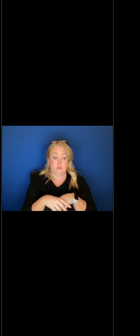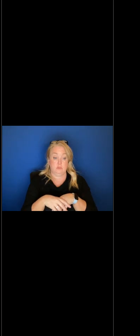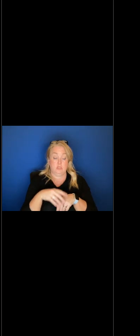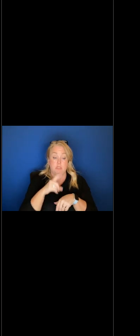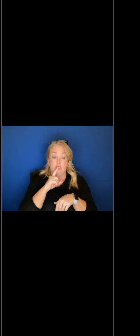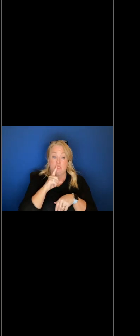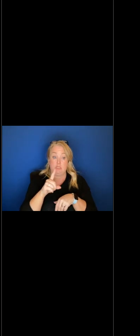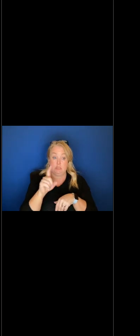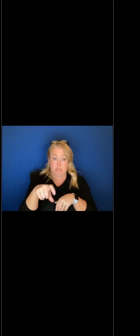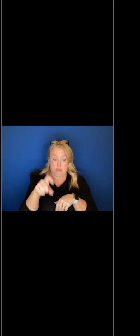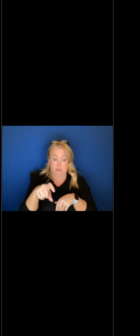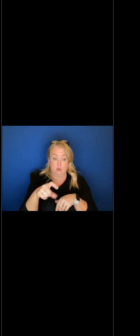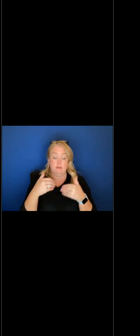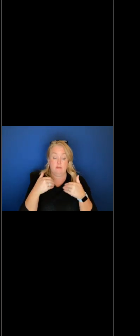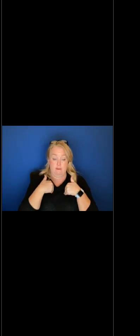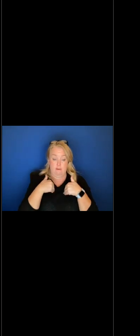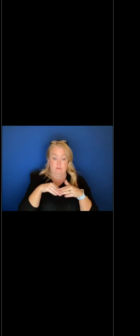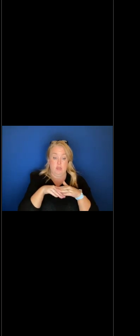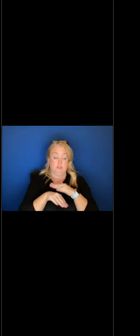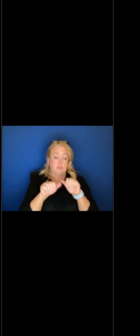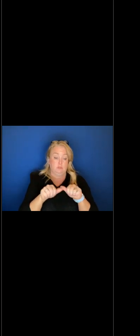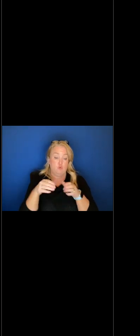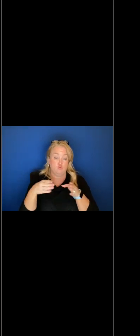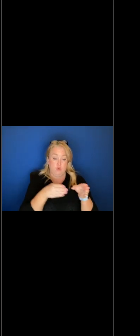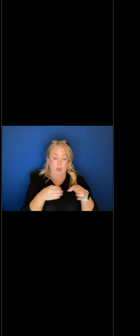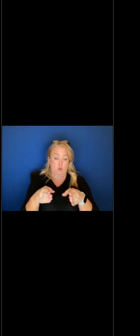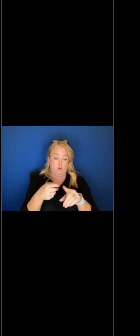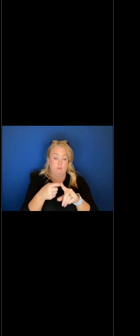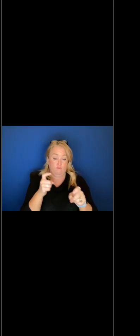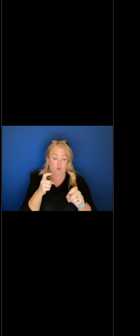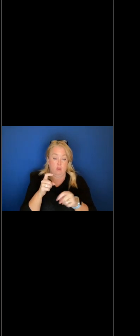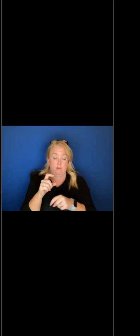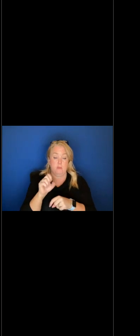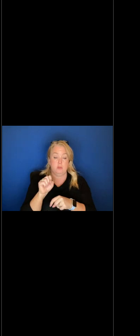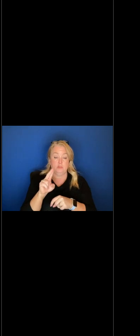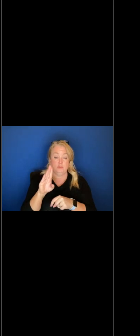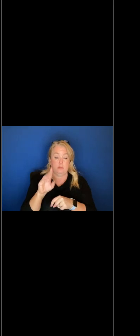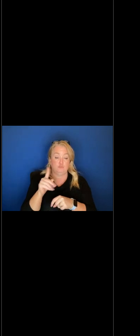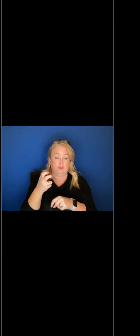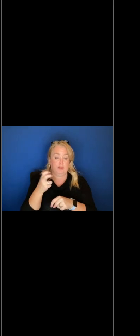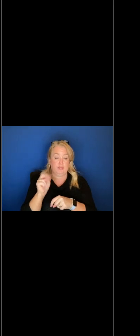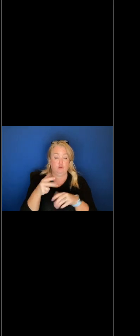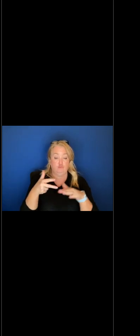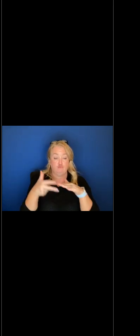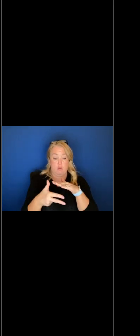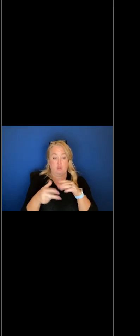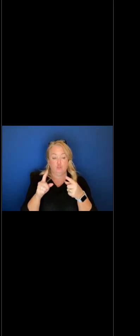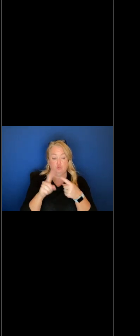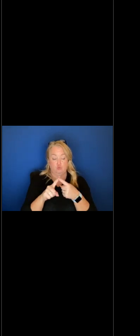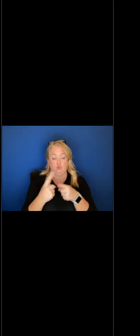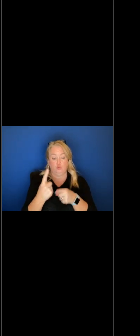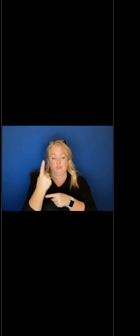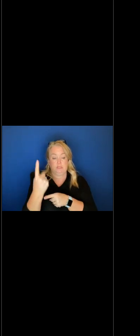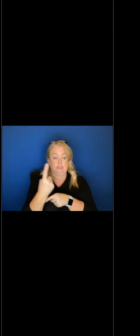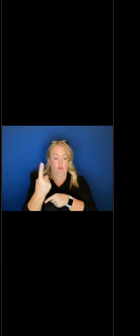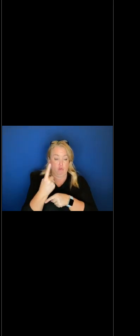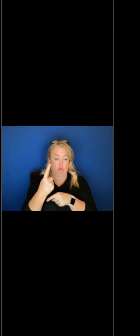It is necessary to have an accessible route from a subterranean garage to